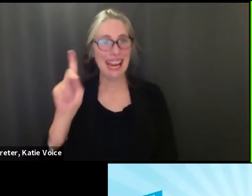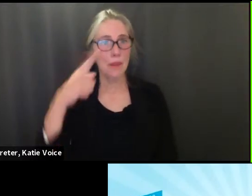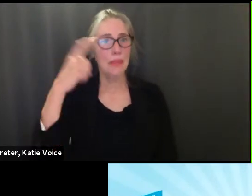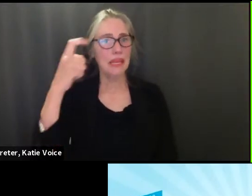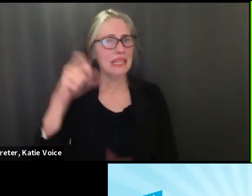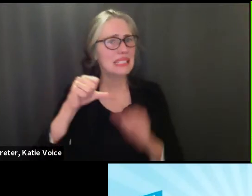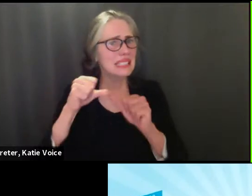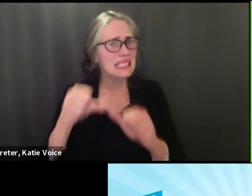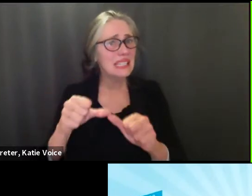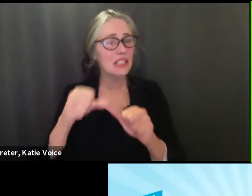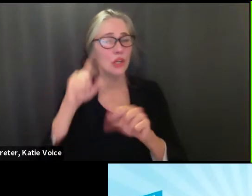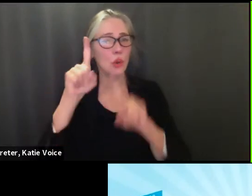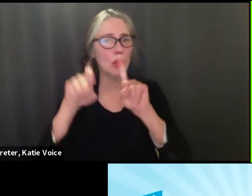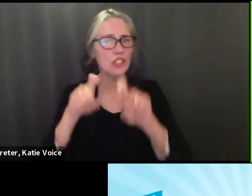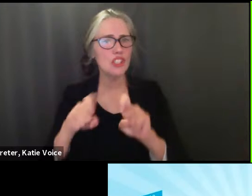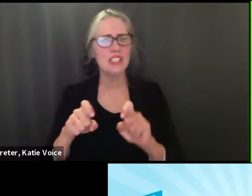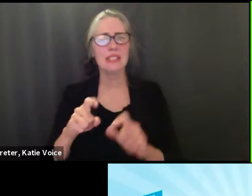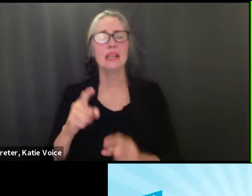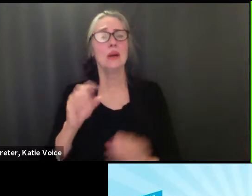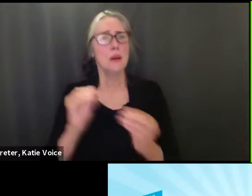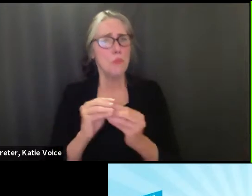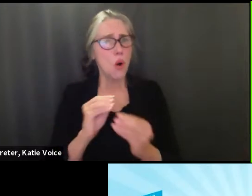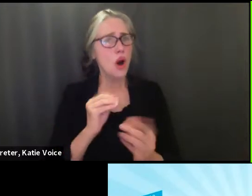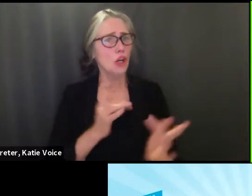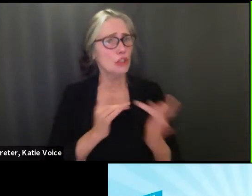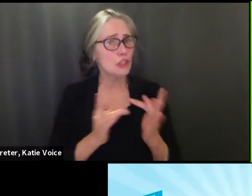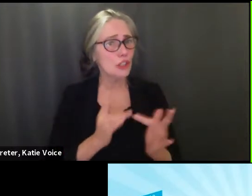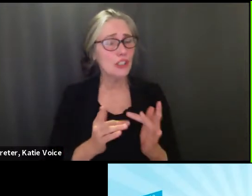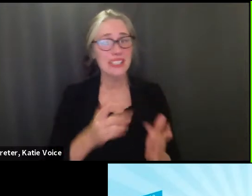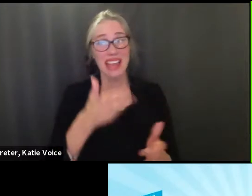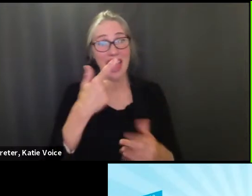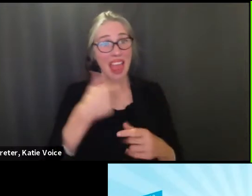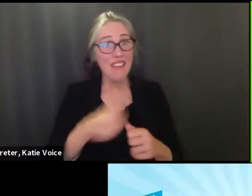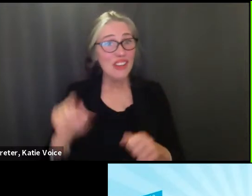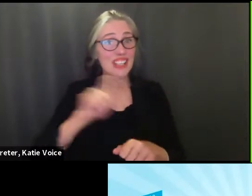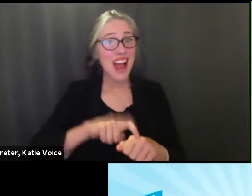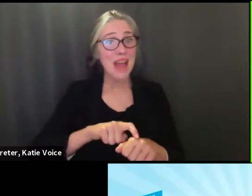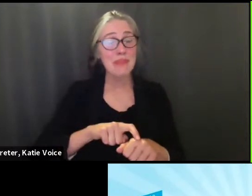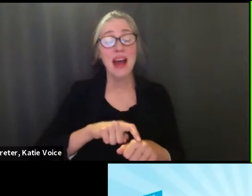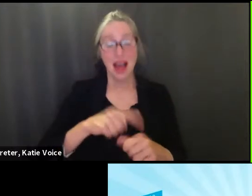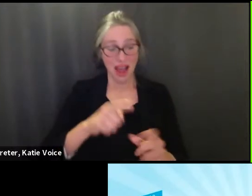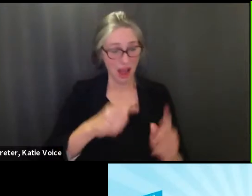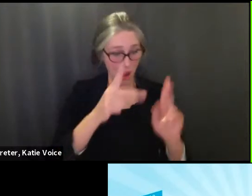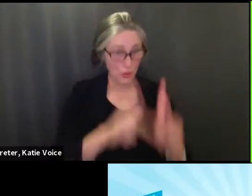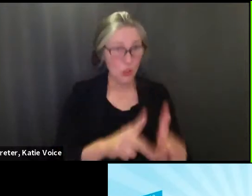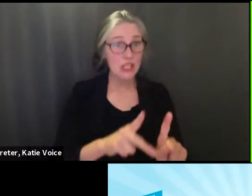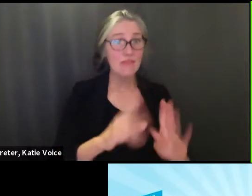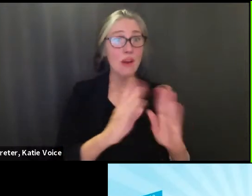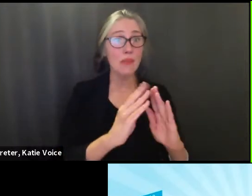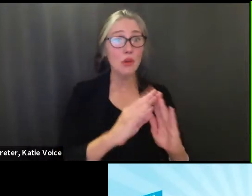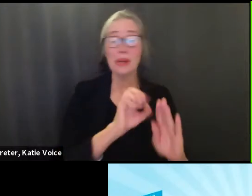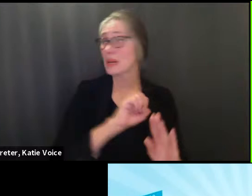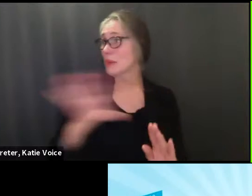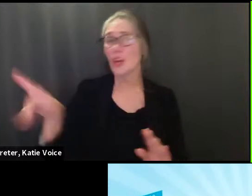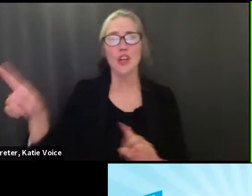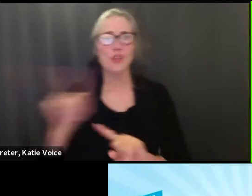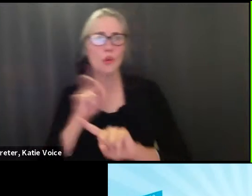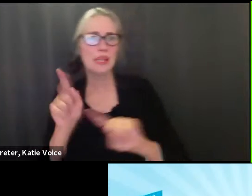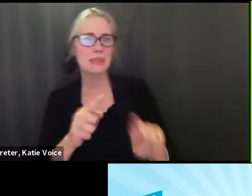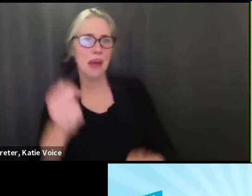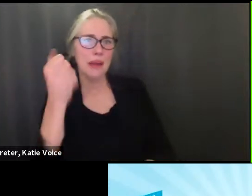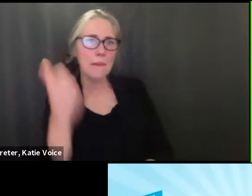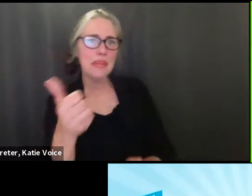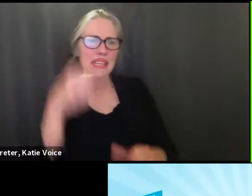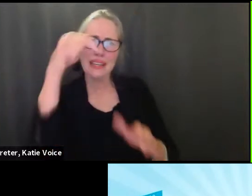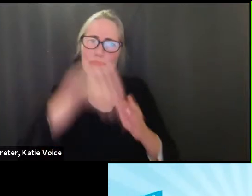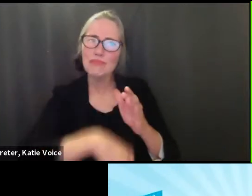we have continuing concerns, and every time I forward something to you from a member of the community, your response is immediate and thorough.